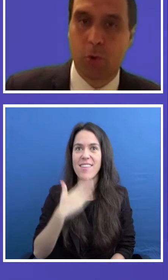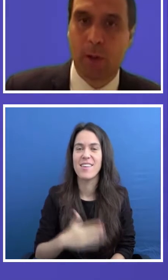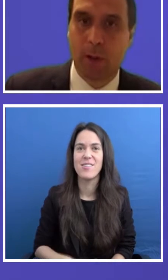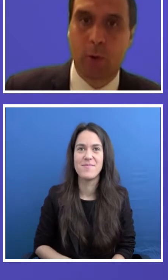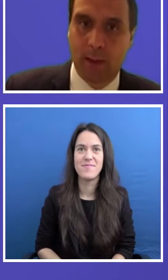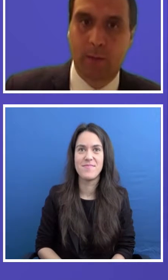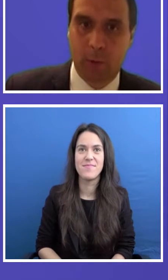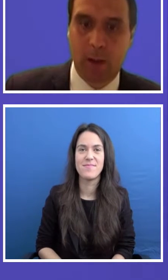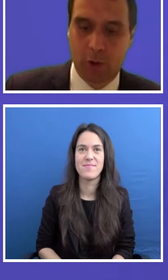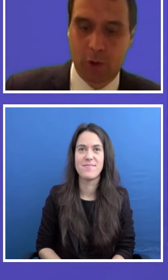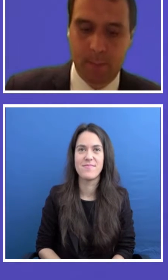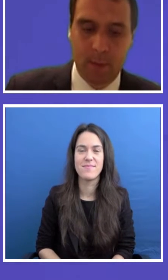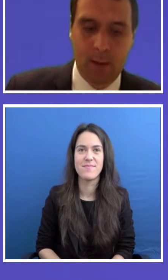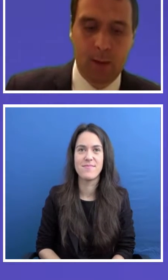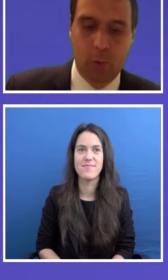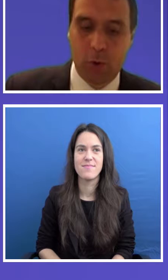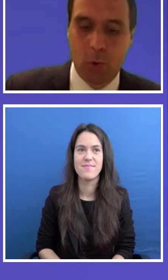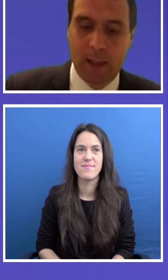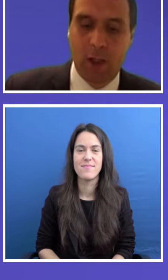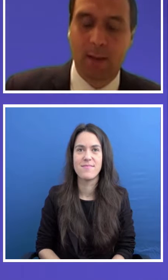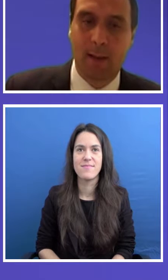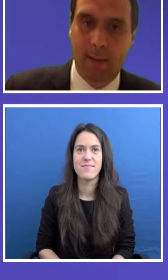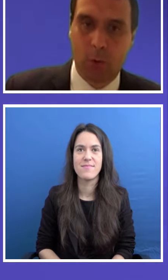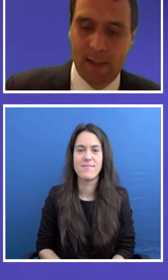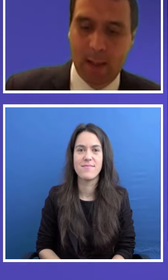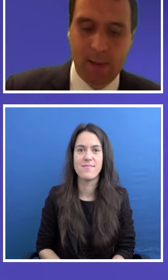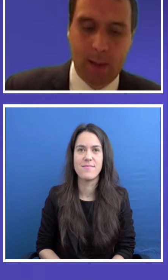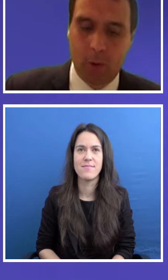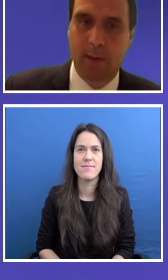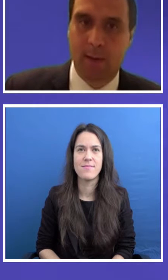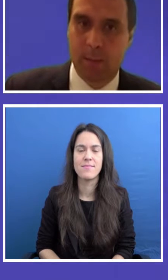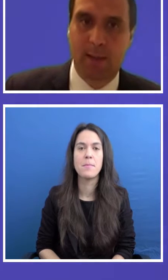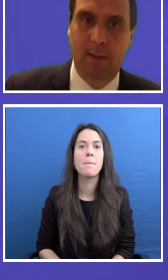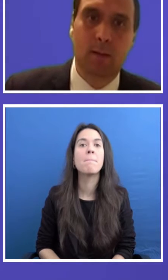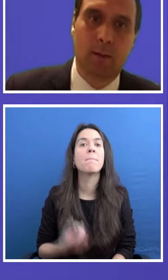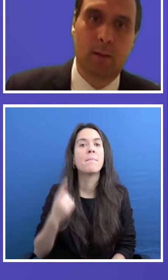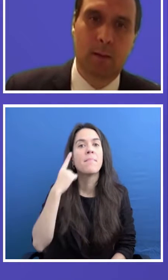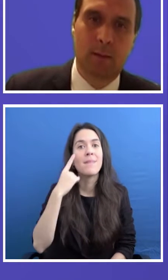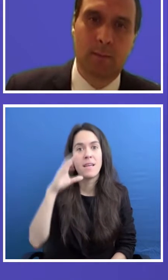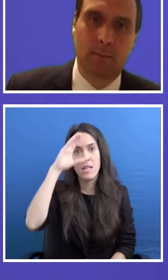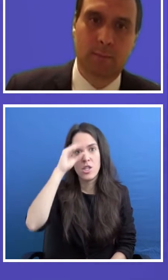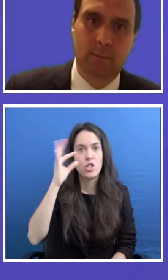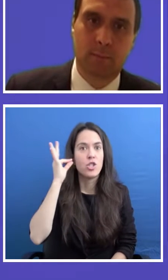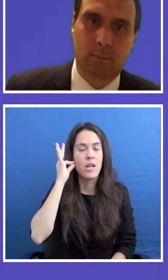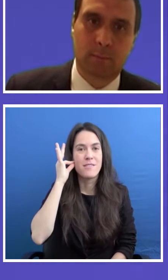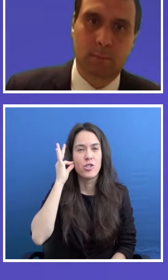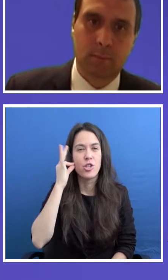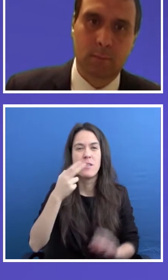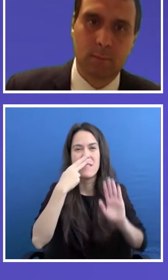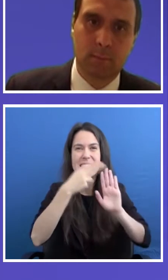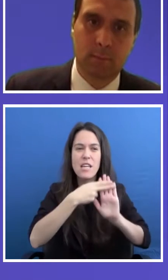This issue in your TV productions to ensure that gender stereotypes are not disseminated.